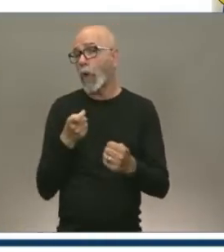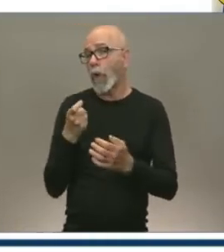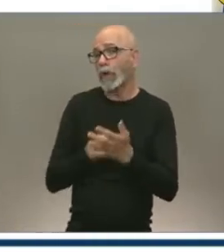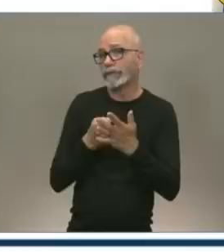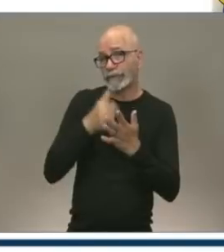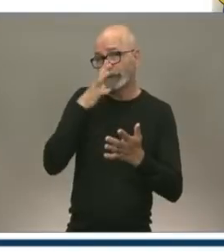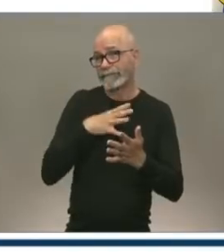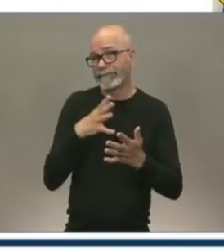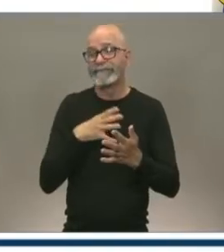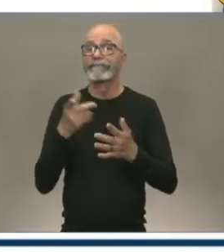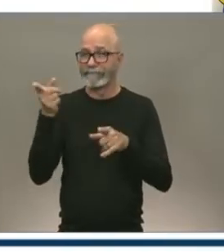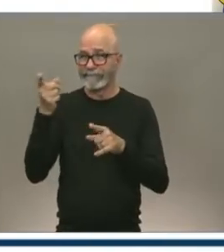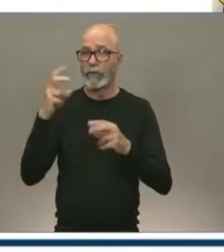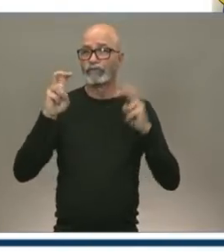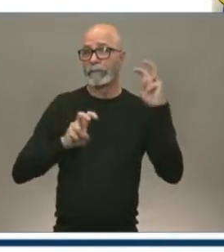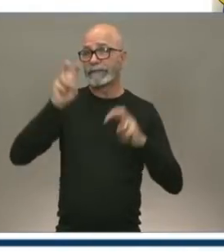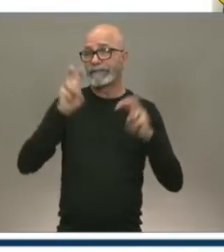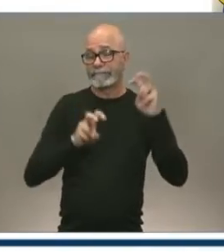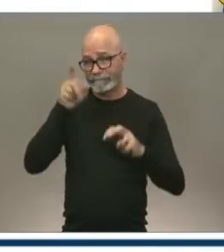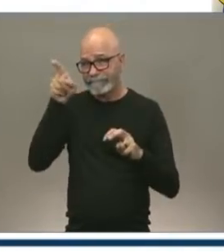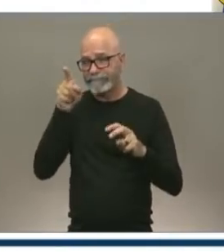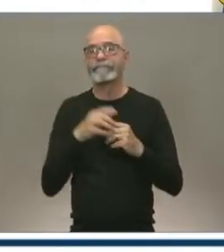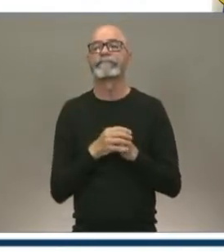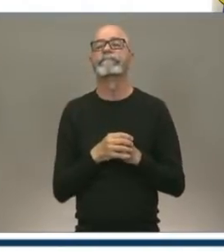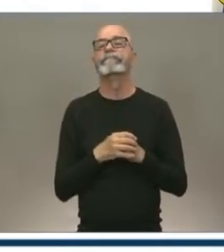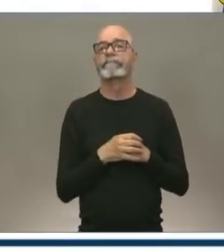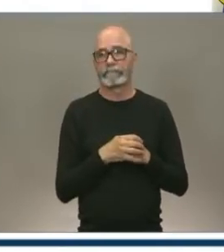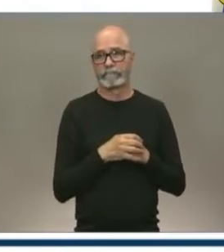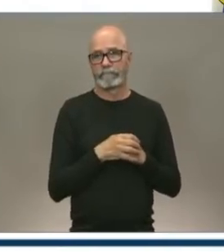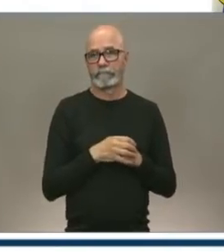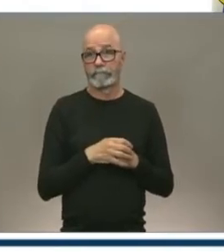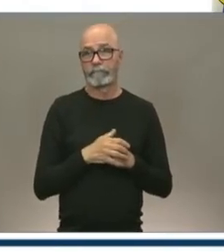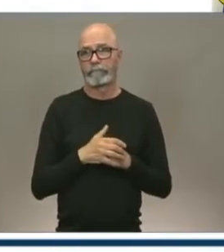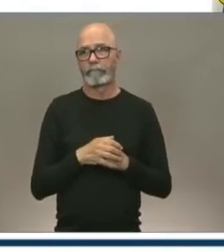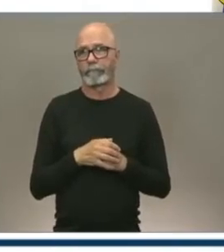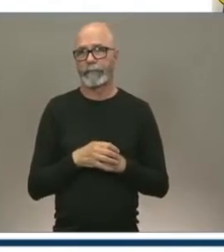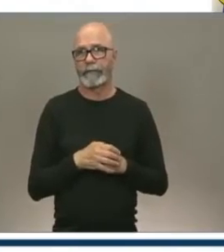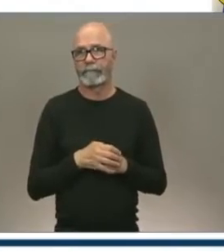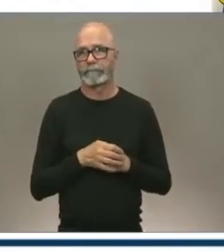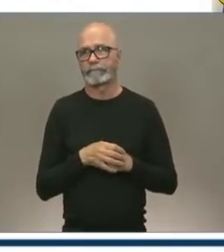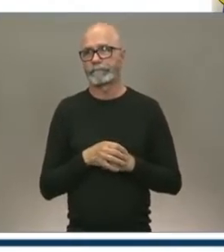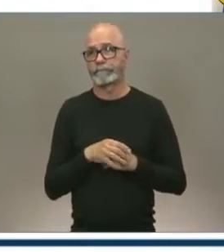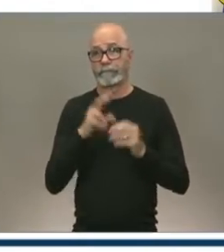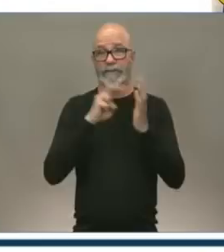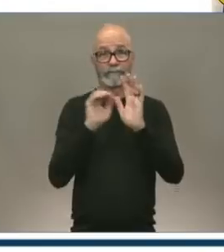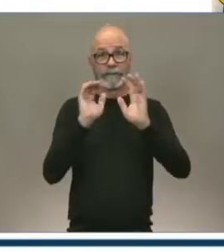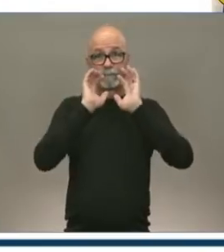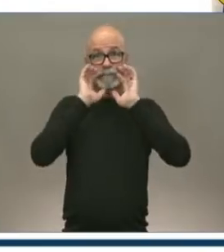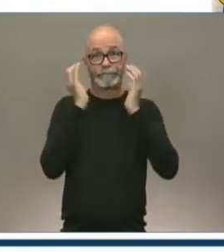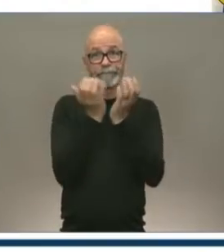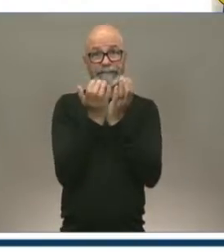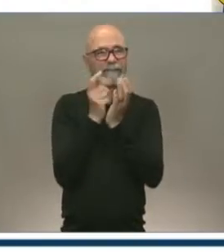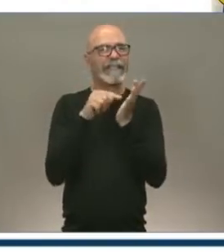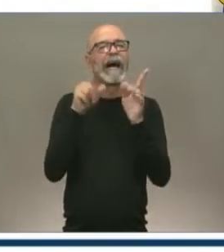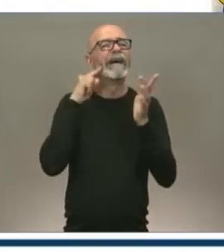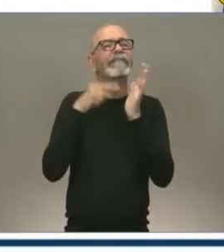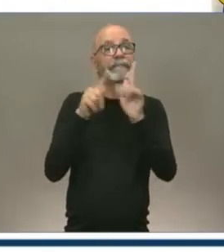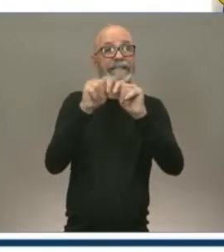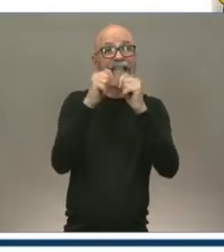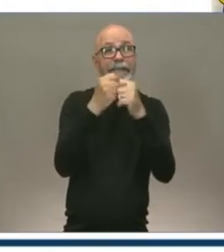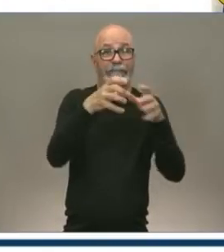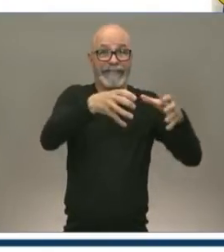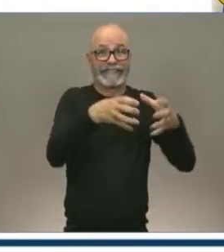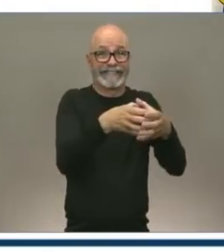going to work? I take it this will be a no spectators type event with a bubble for just the the teams and the officials? No, we've said that